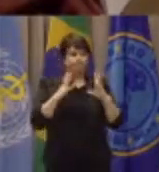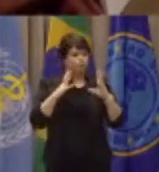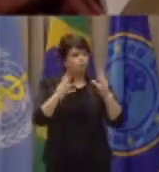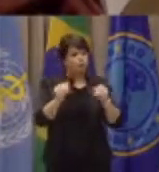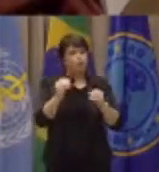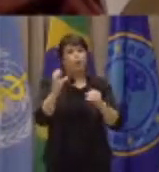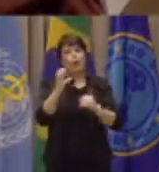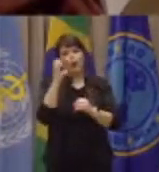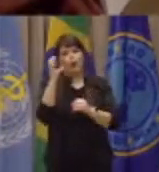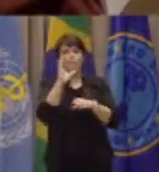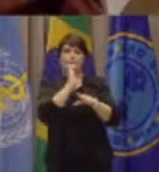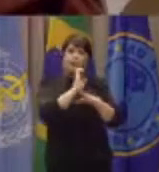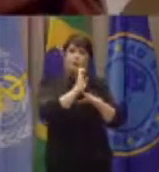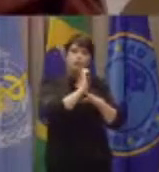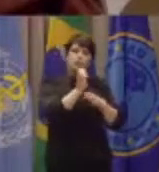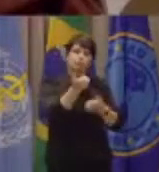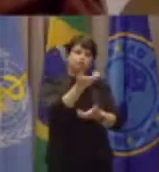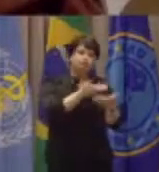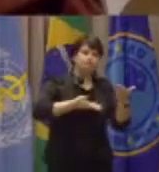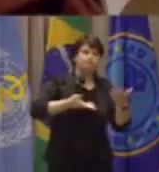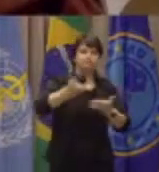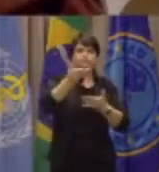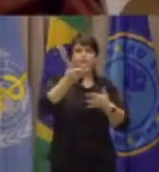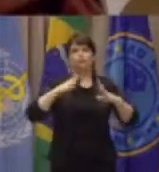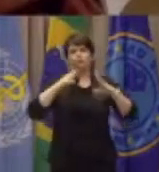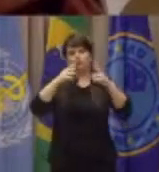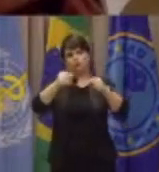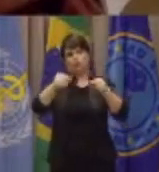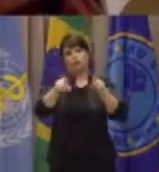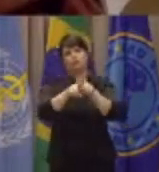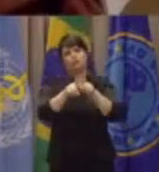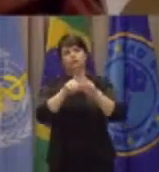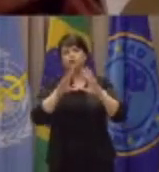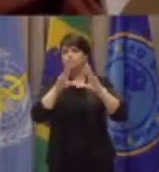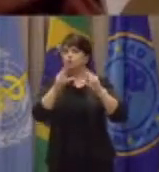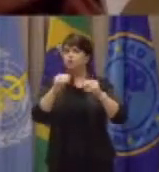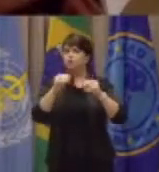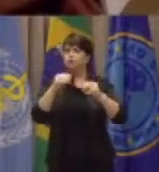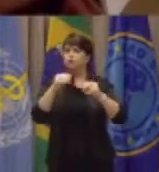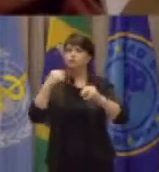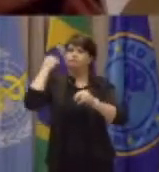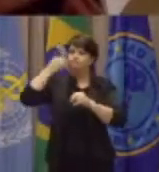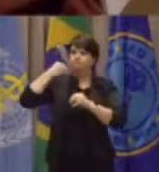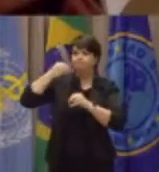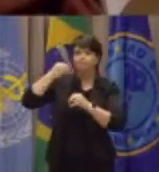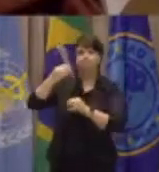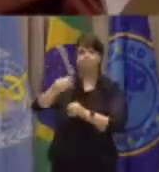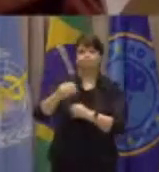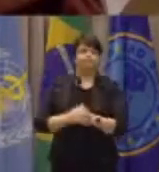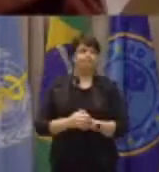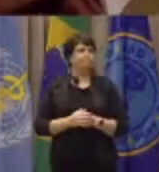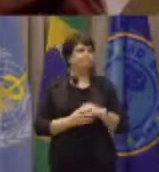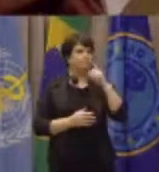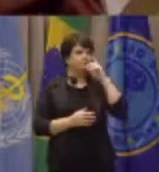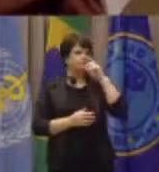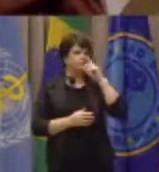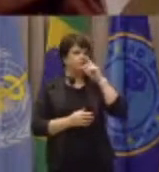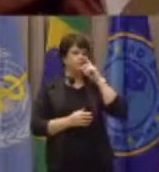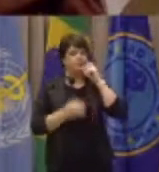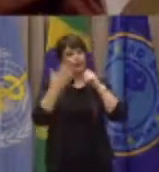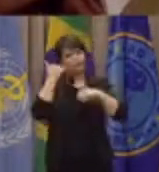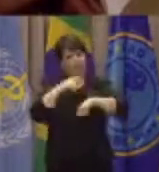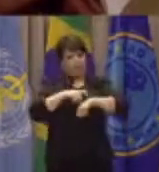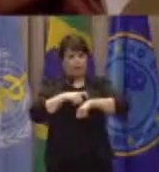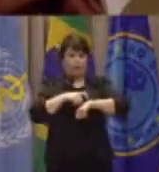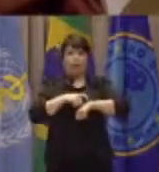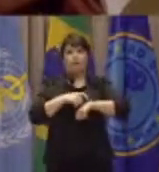Colombia, Ecuador, to share with us these experiences. I know